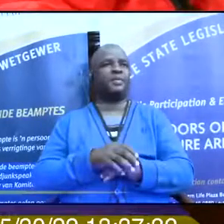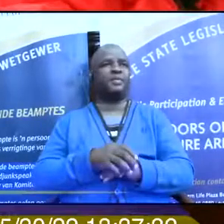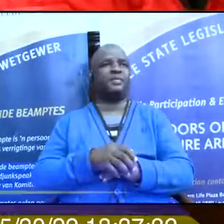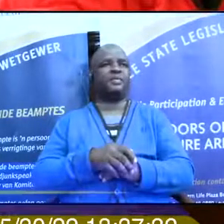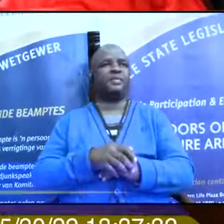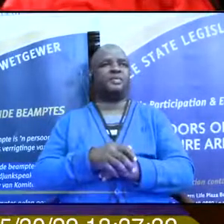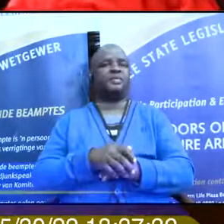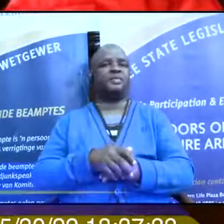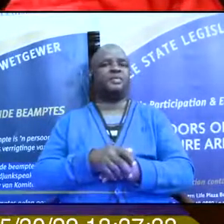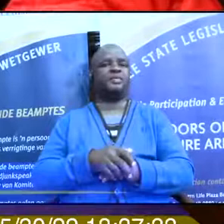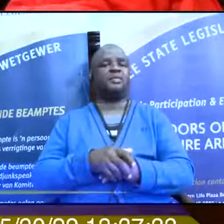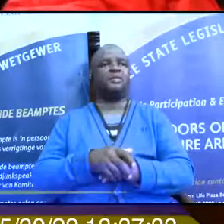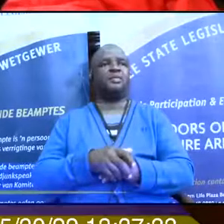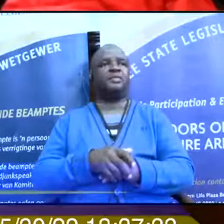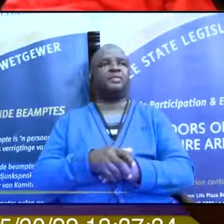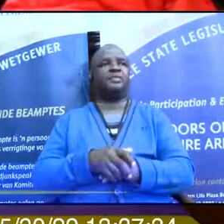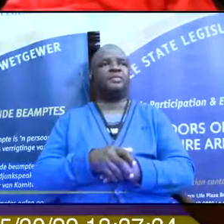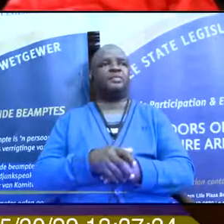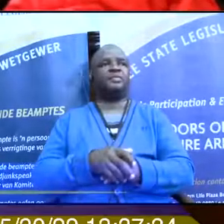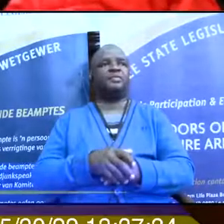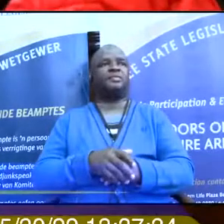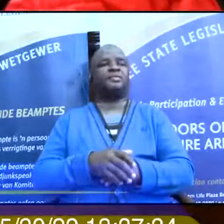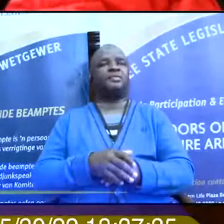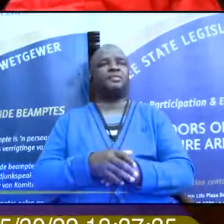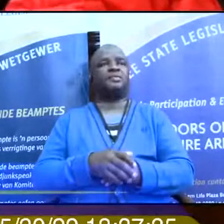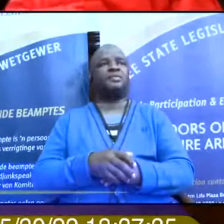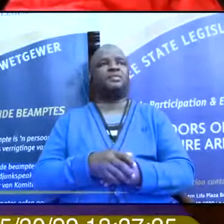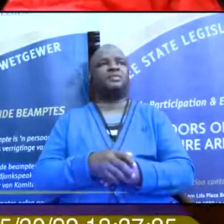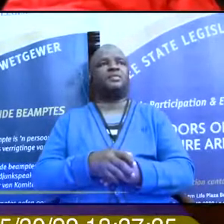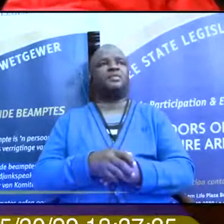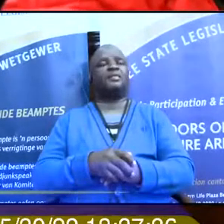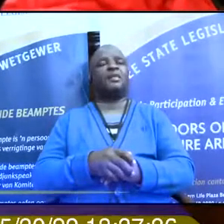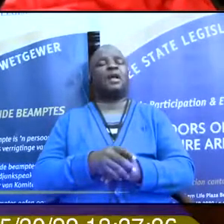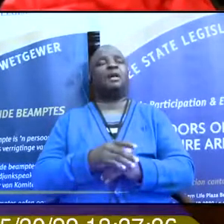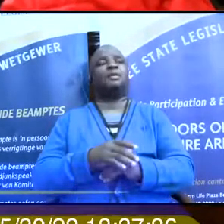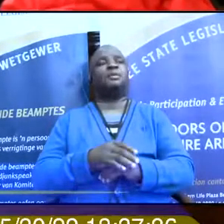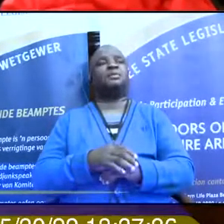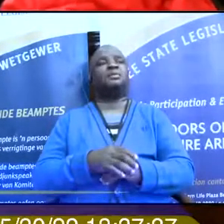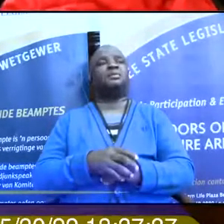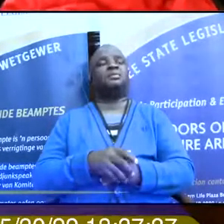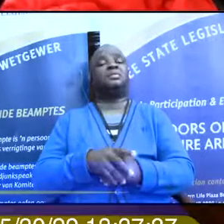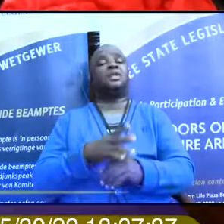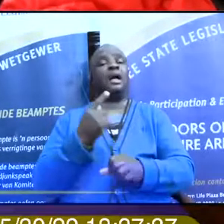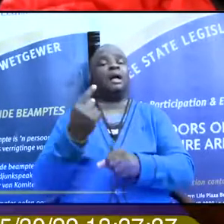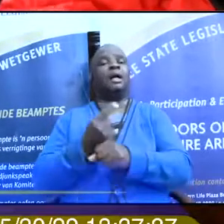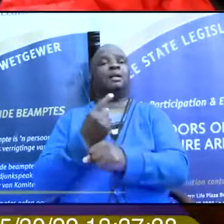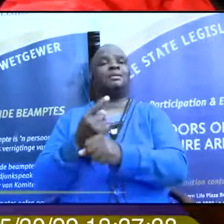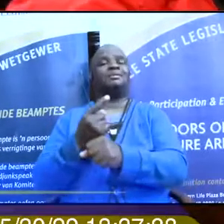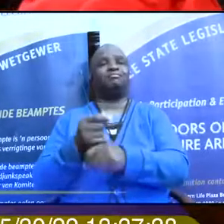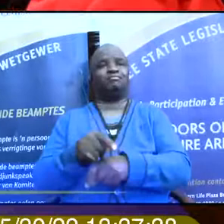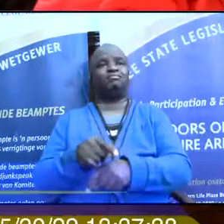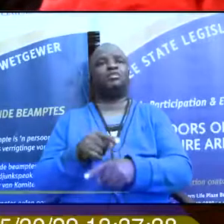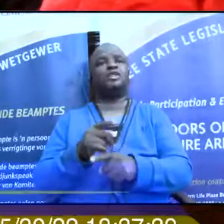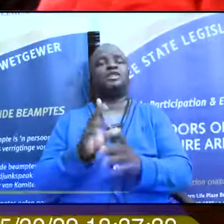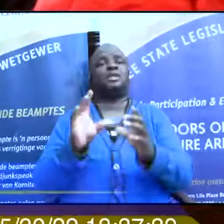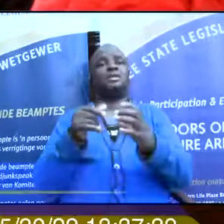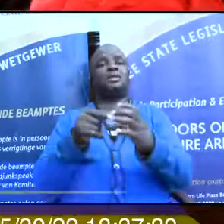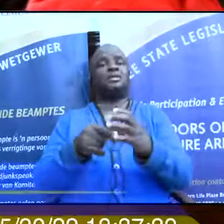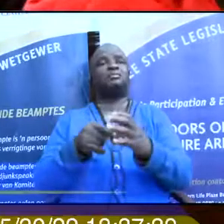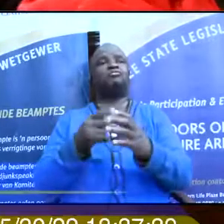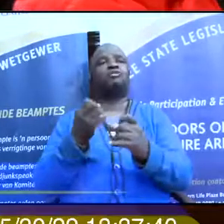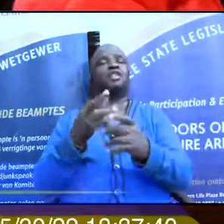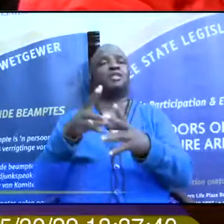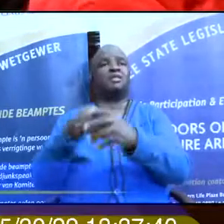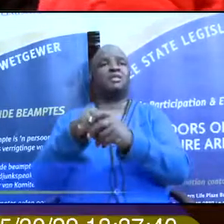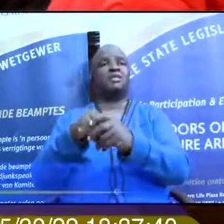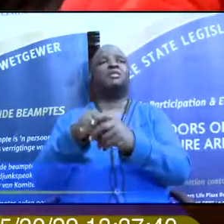because every time in that sector including the hospitality sector you want the emergencies